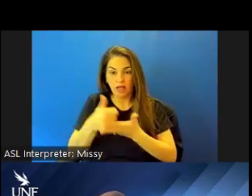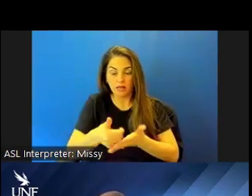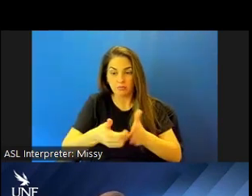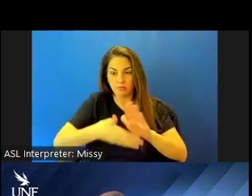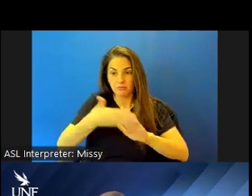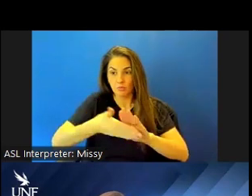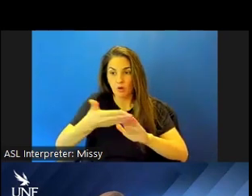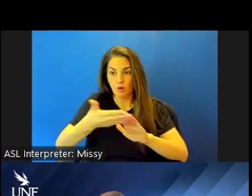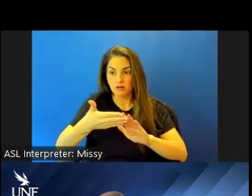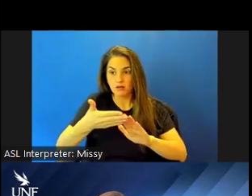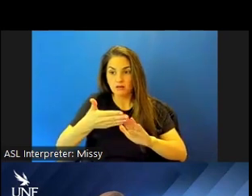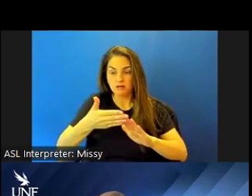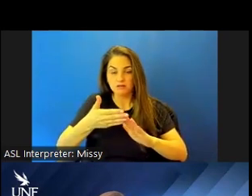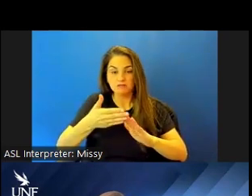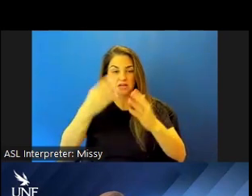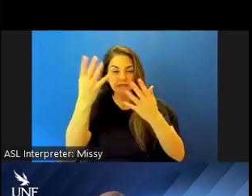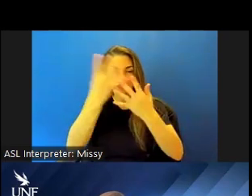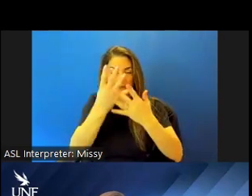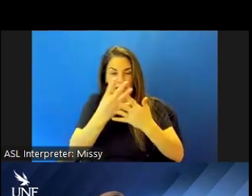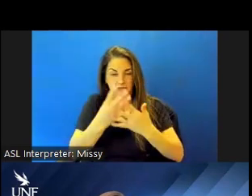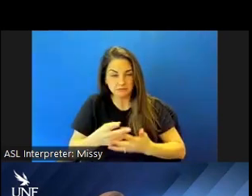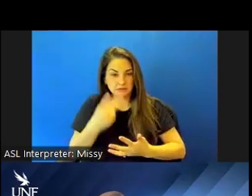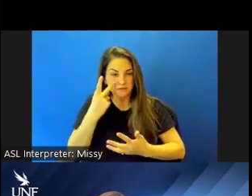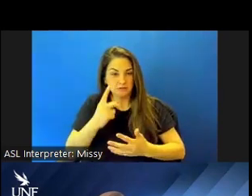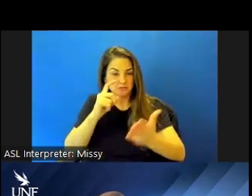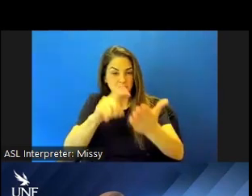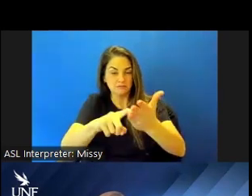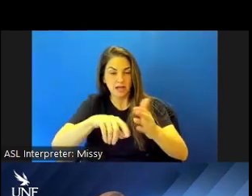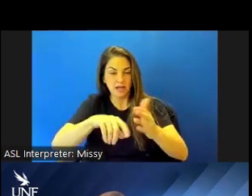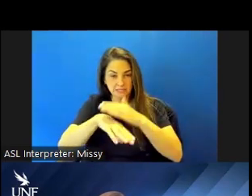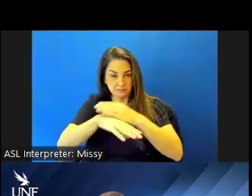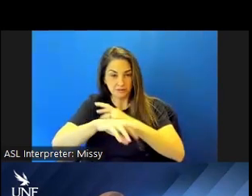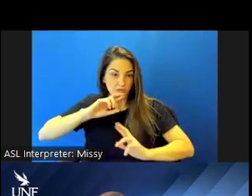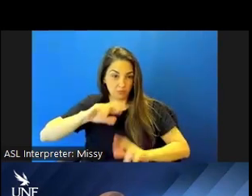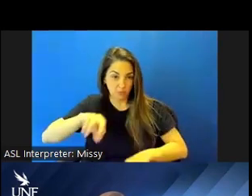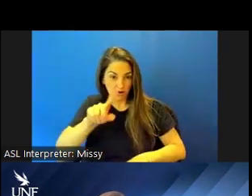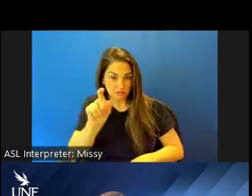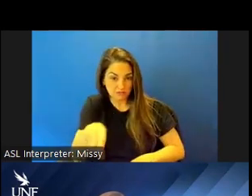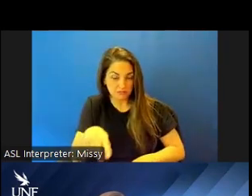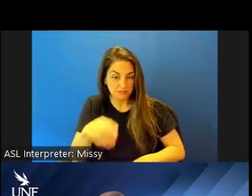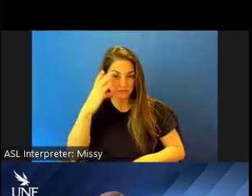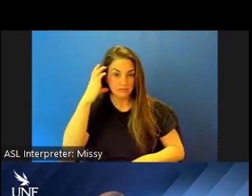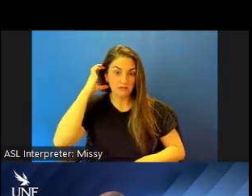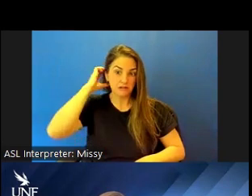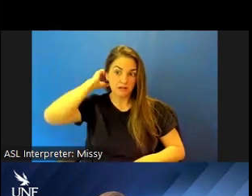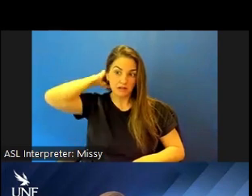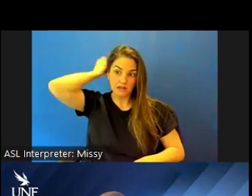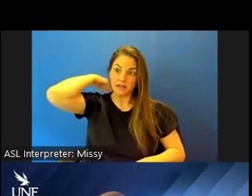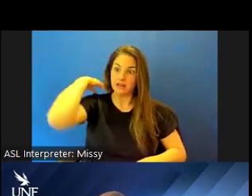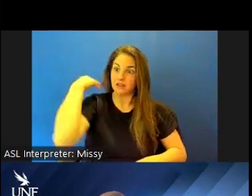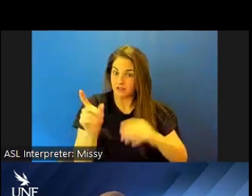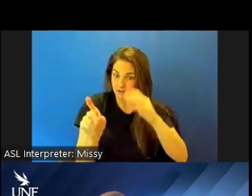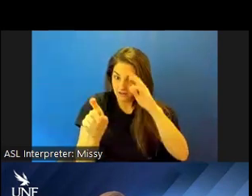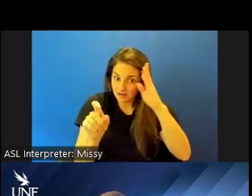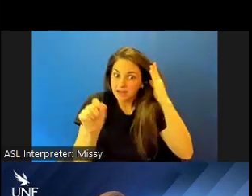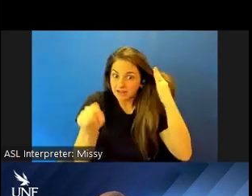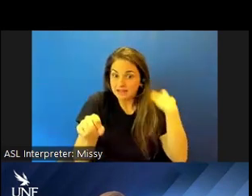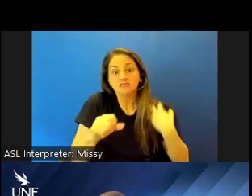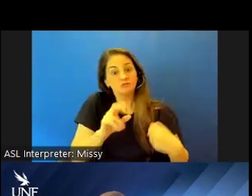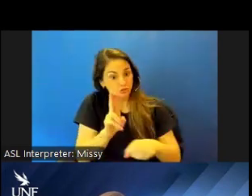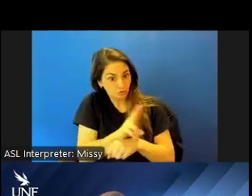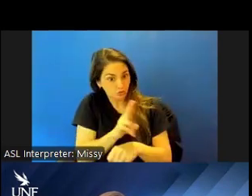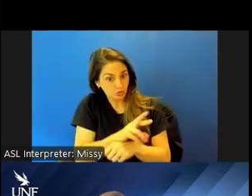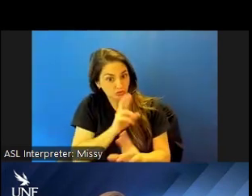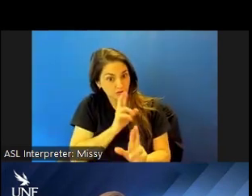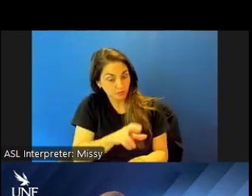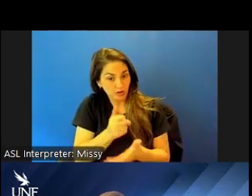run scans to get an accessibility report? And if so, how, are you using those reports